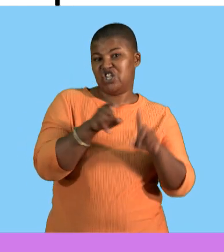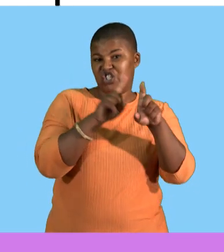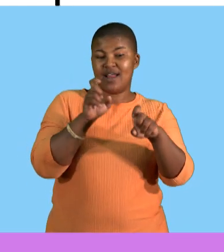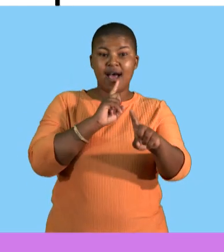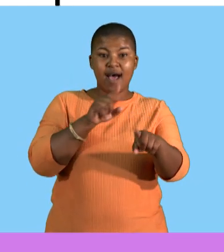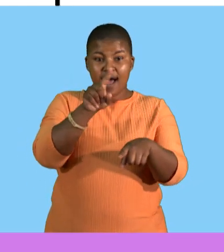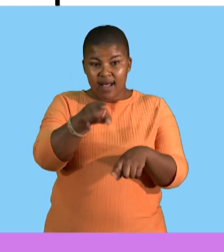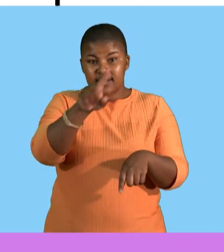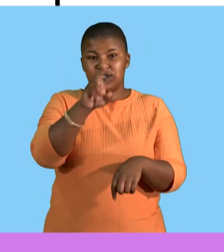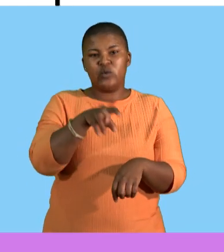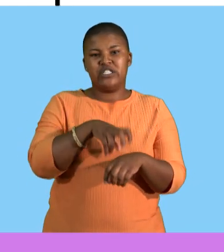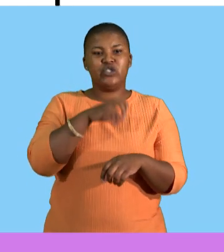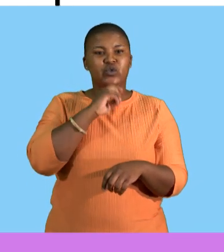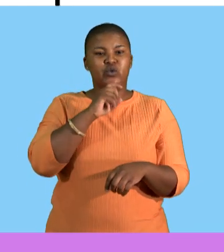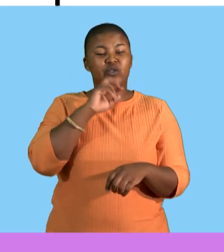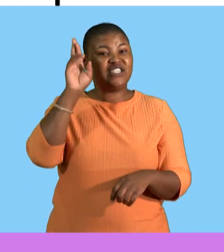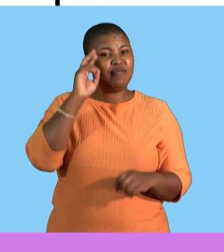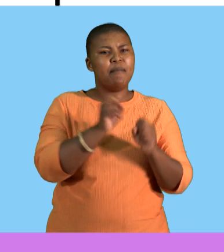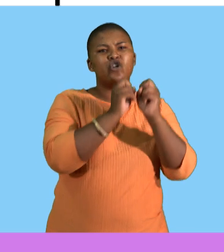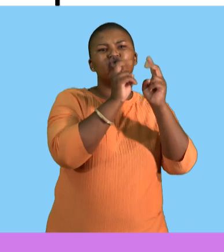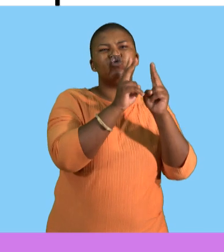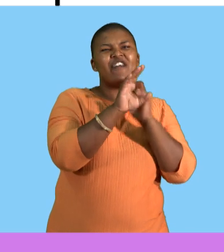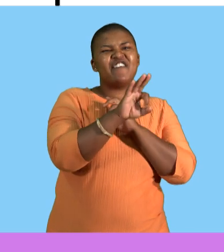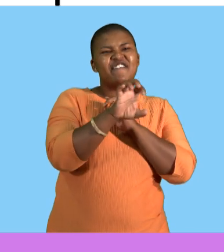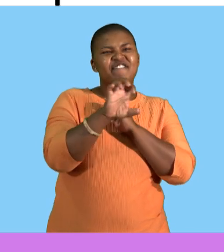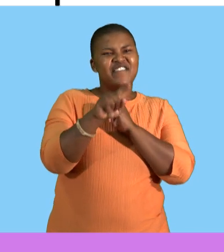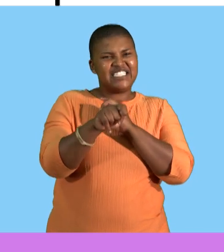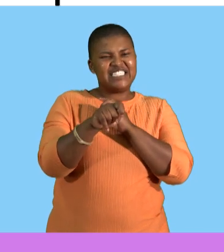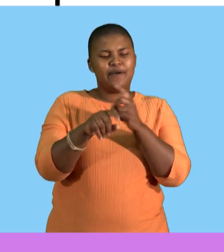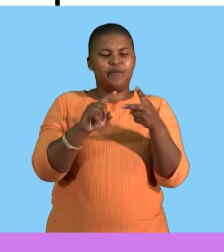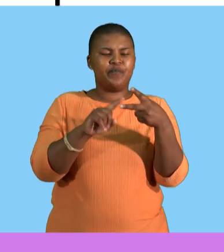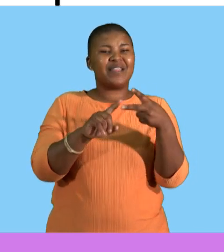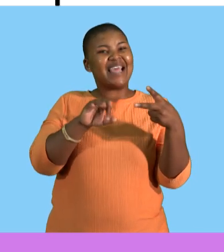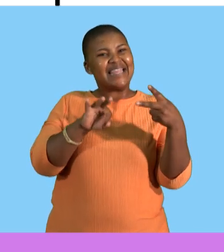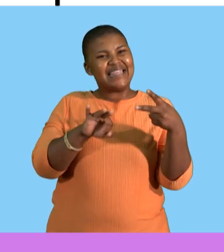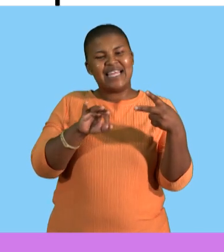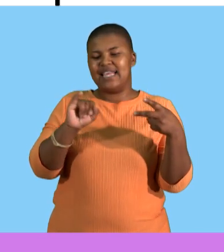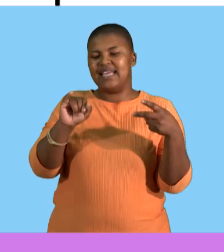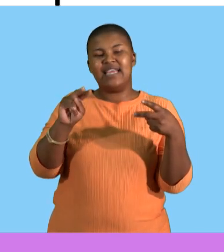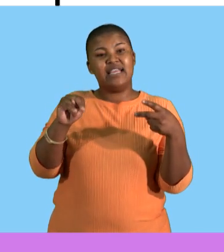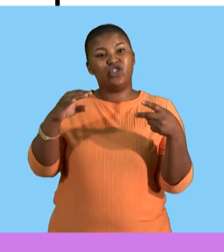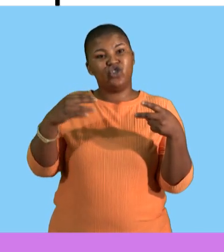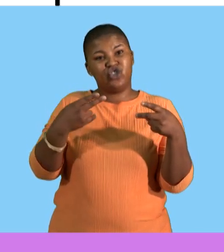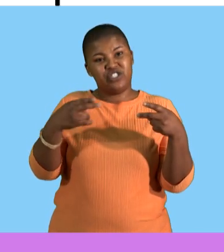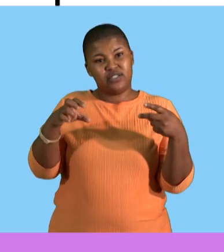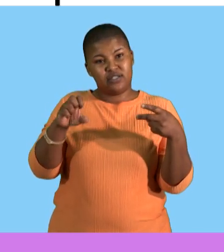the 12 feet 3 inches and the 16